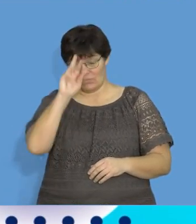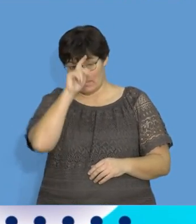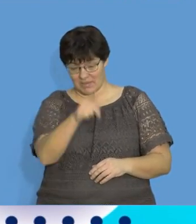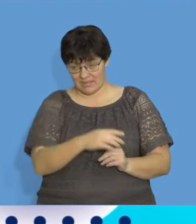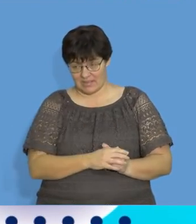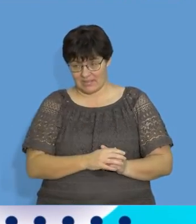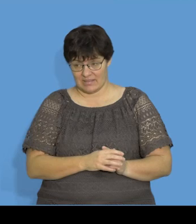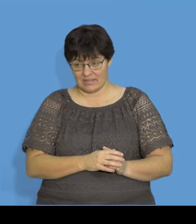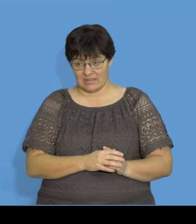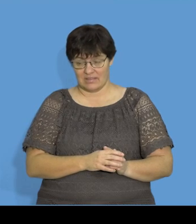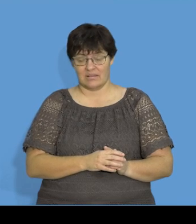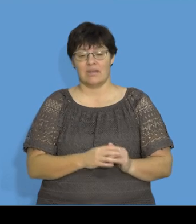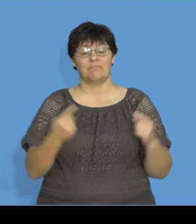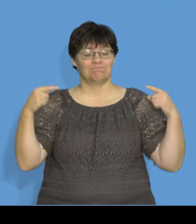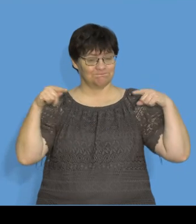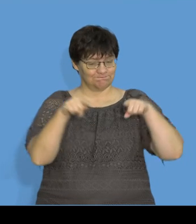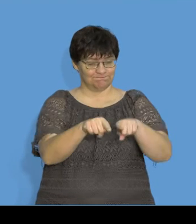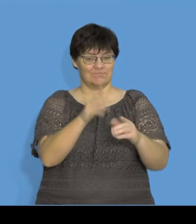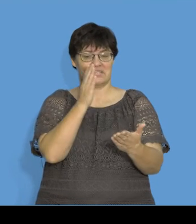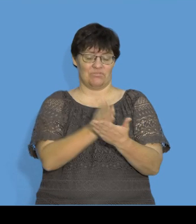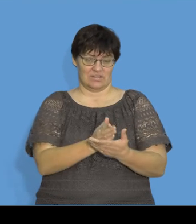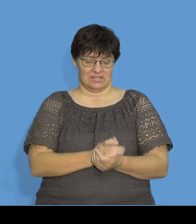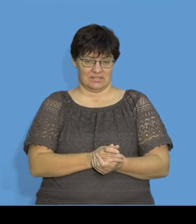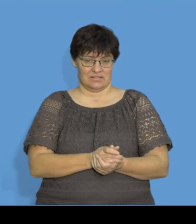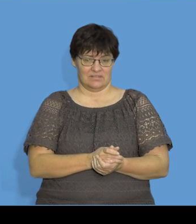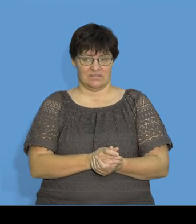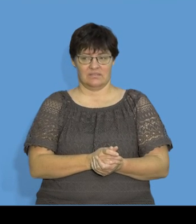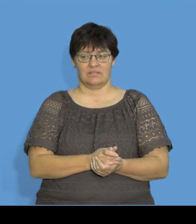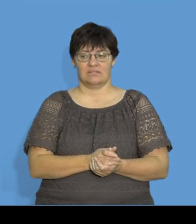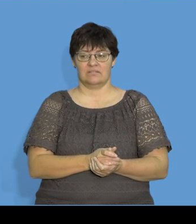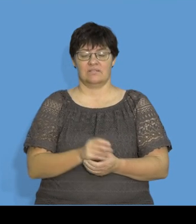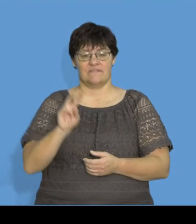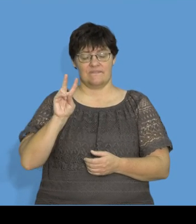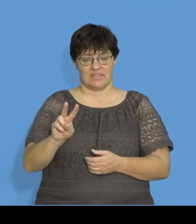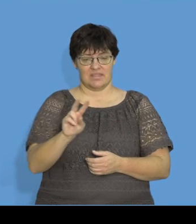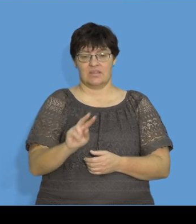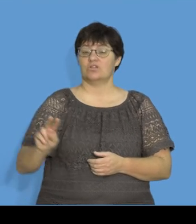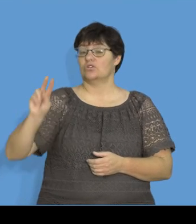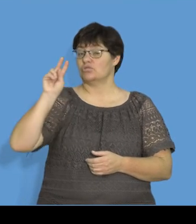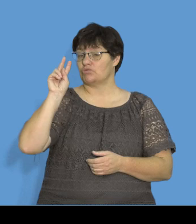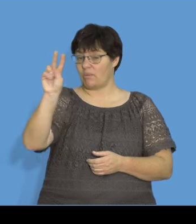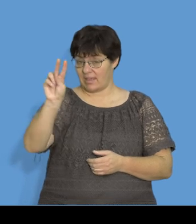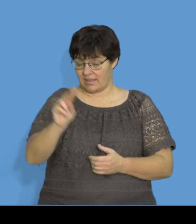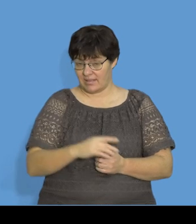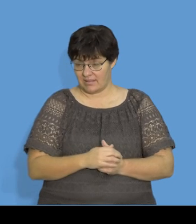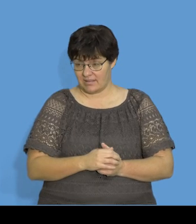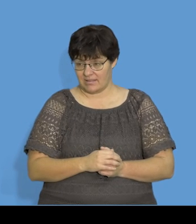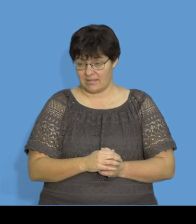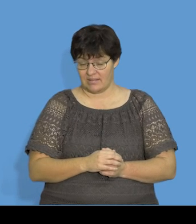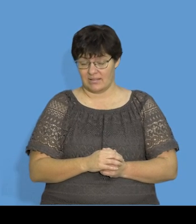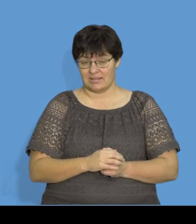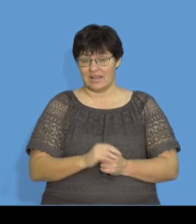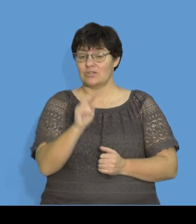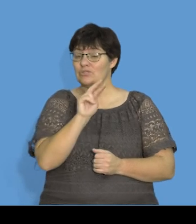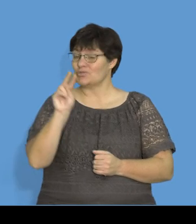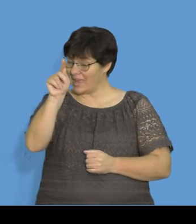remember, is directly proportional to v squared. That